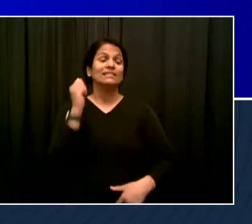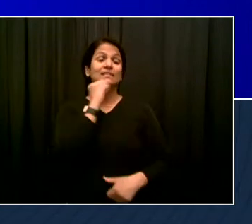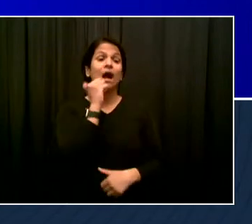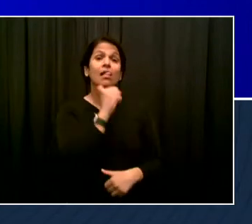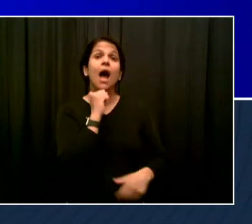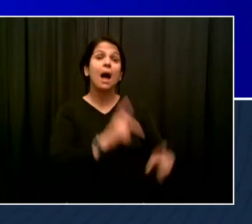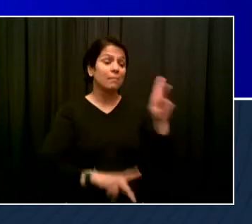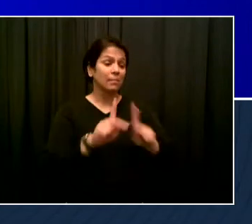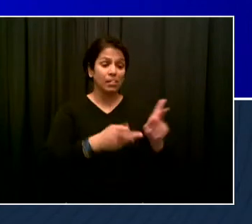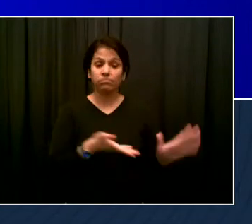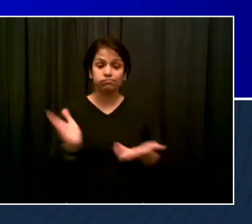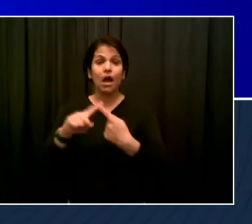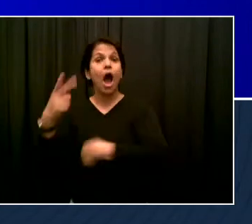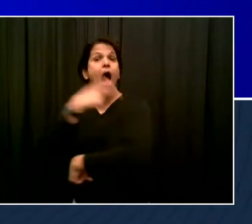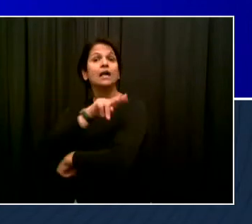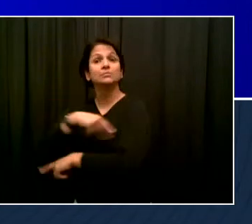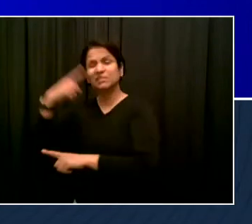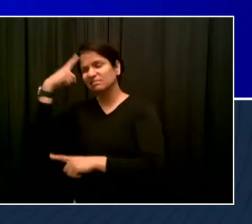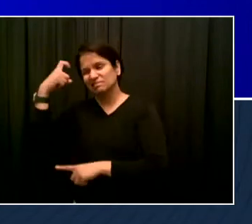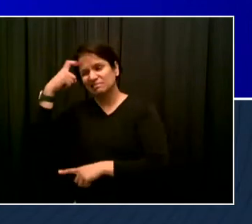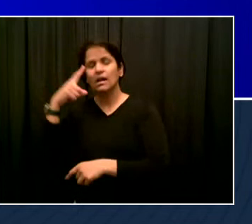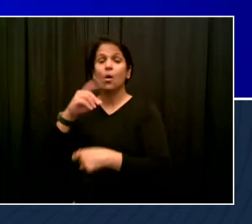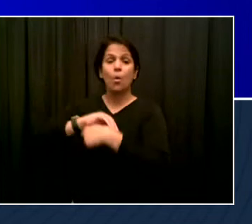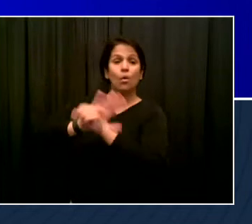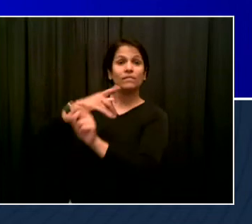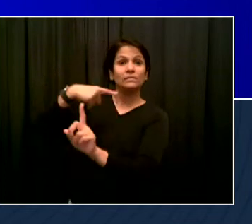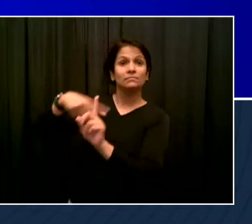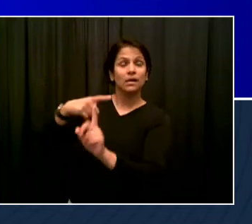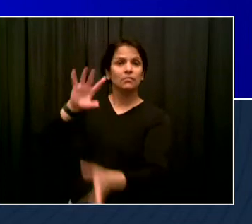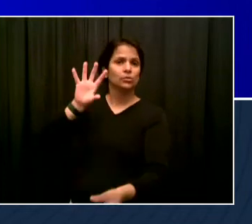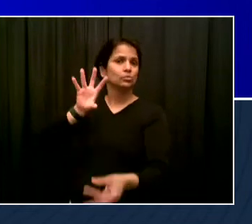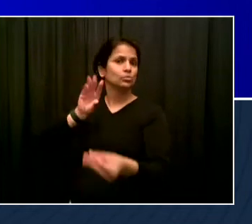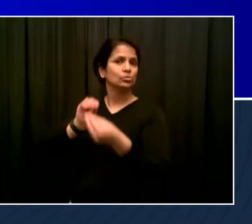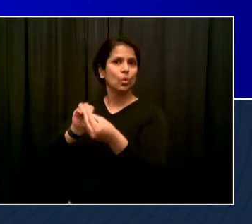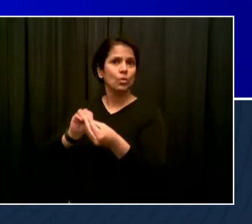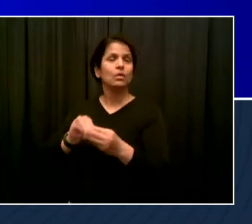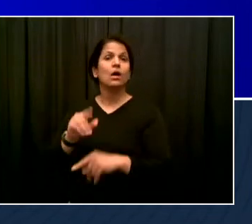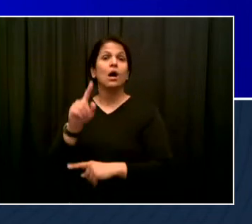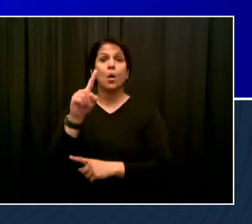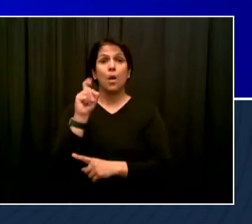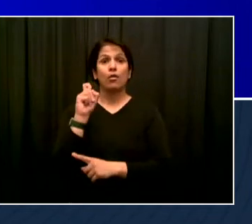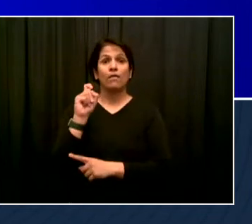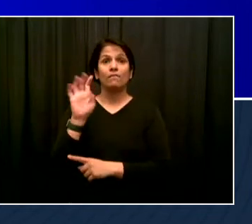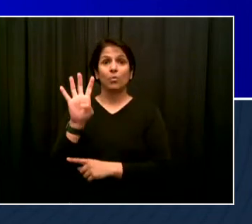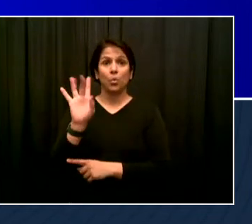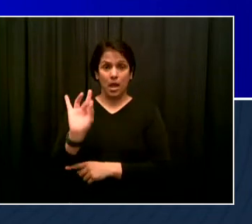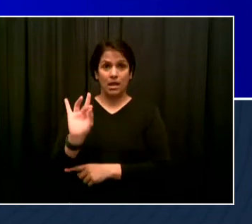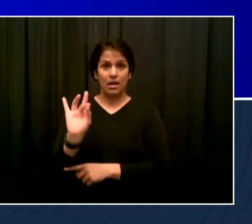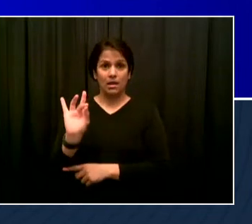for suspected COVID-19. Today's report, 148 patients,